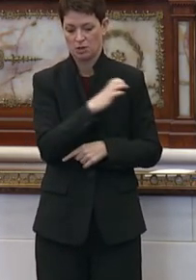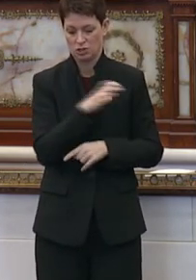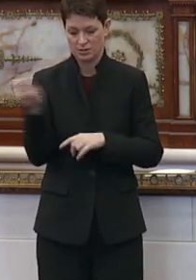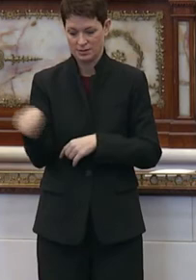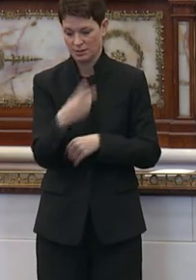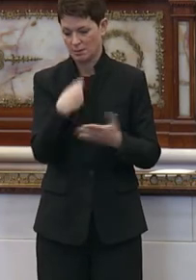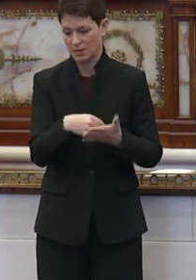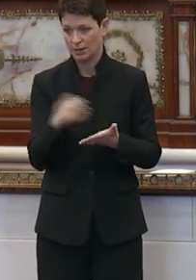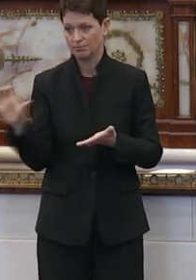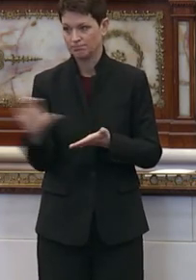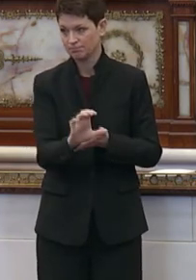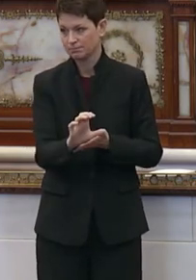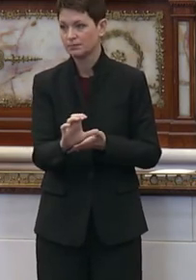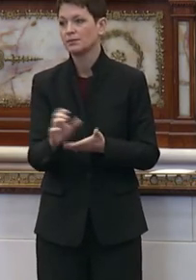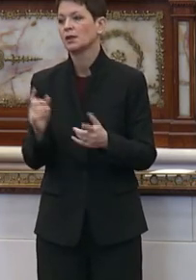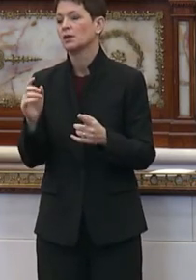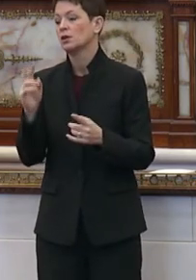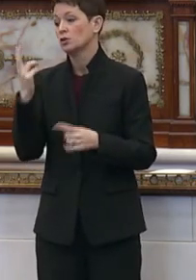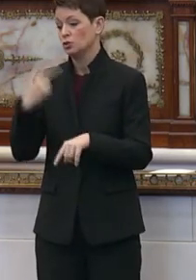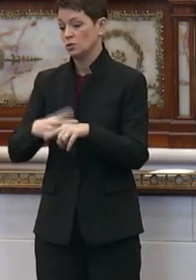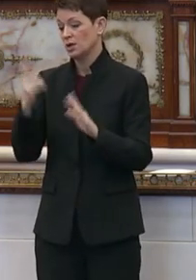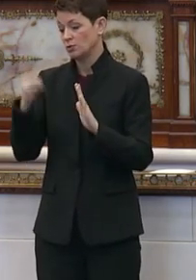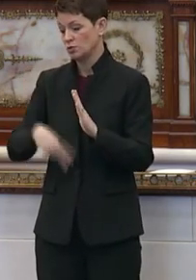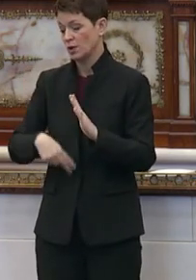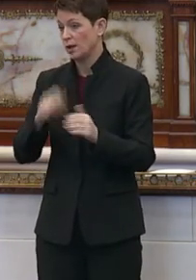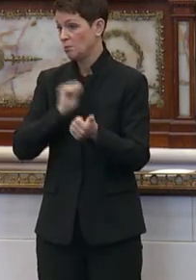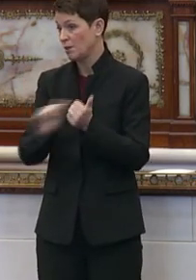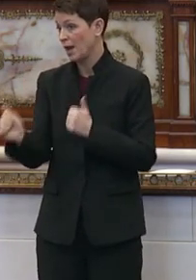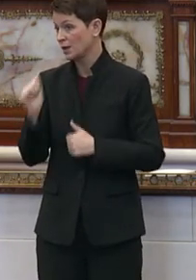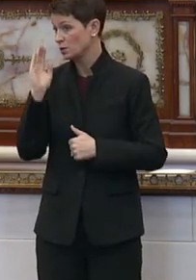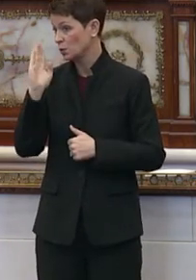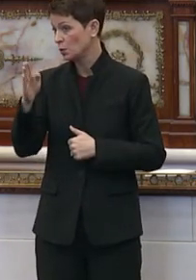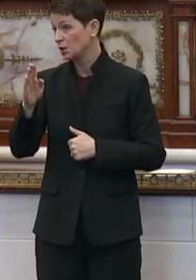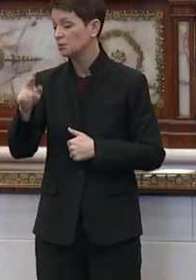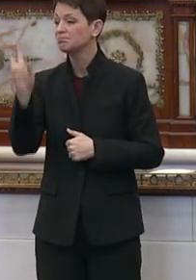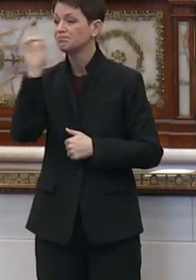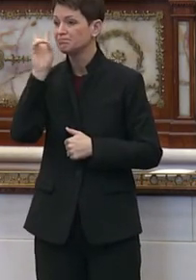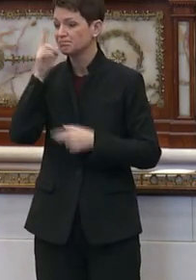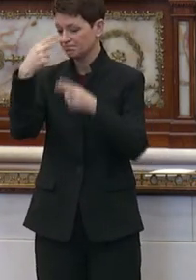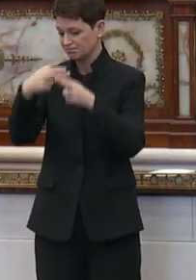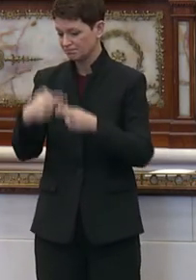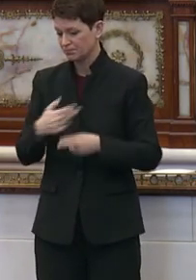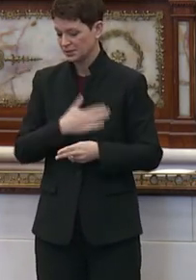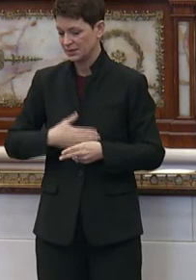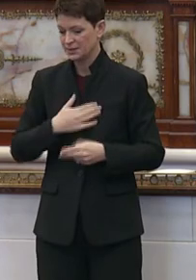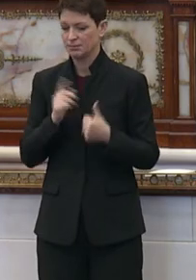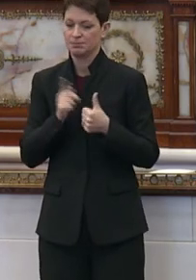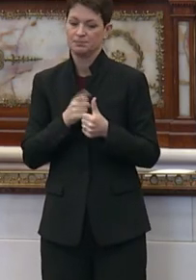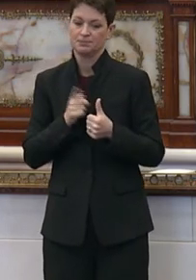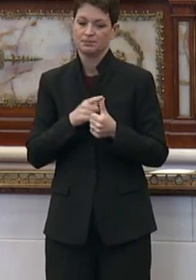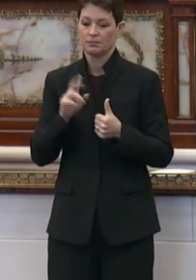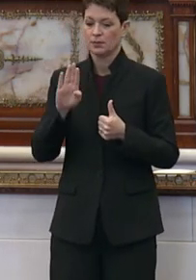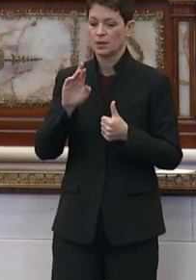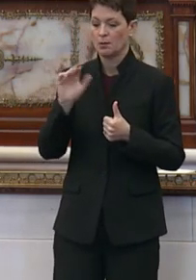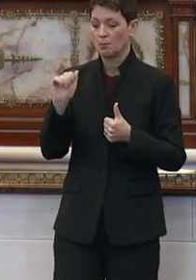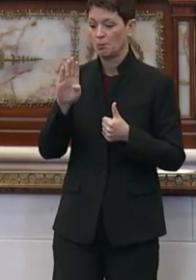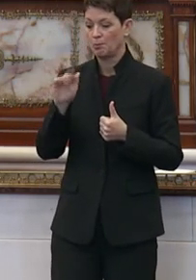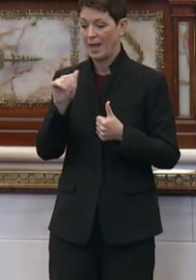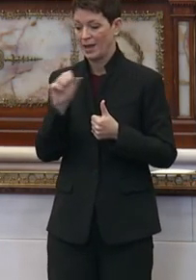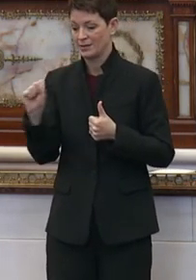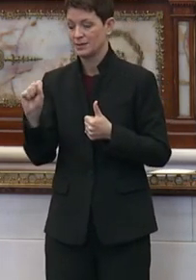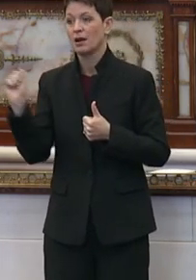commissions. This bill hadn't been read on two different days. The question now is, shall the bill pass finally? Mr. Decker, call the roll. Councilwoman